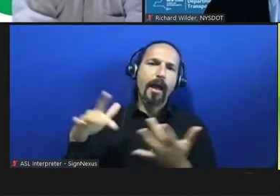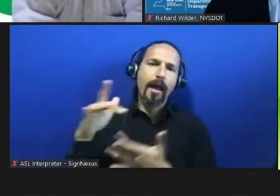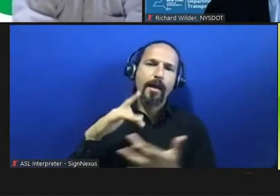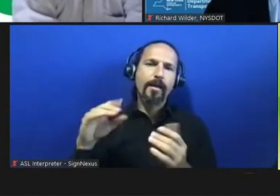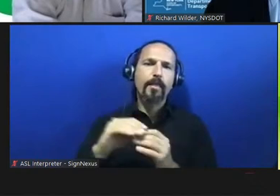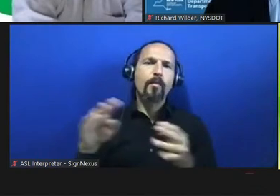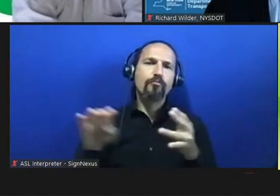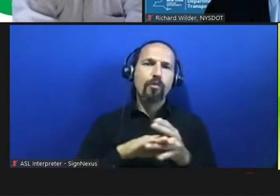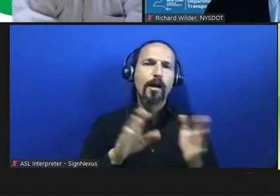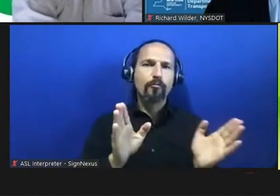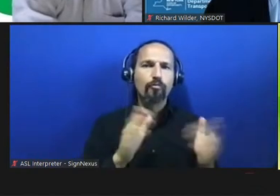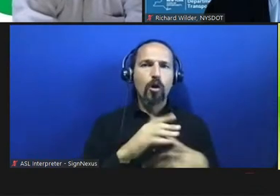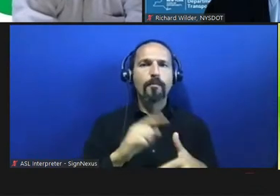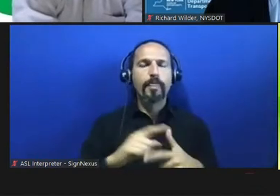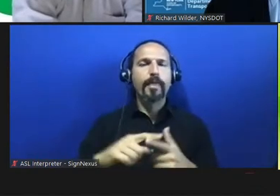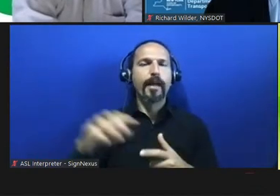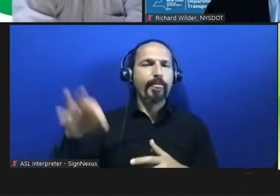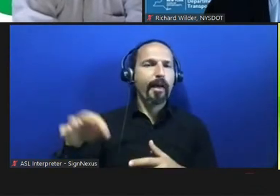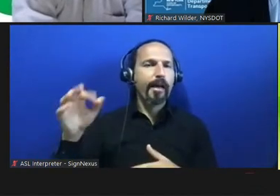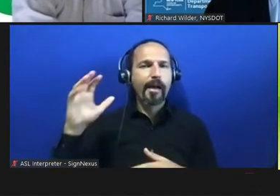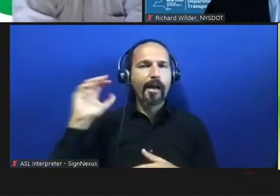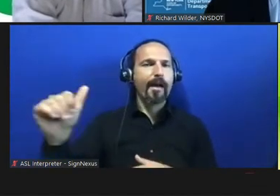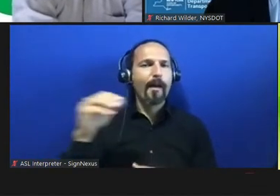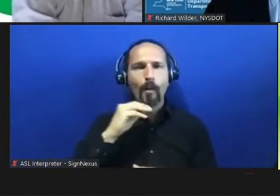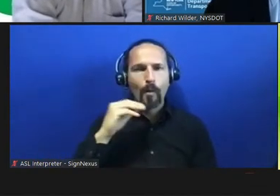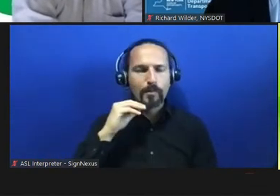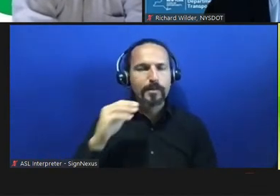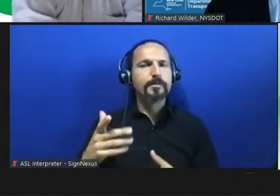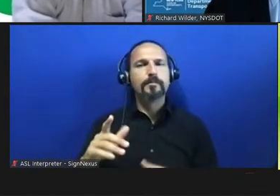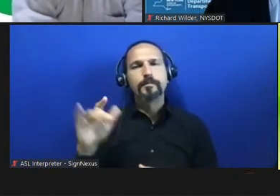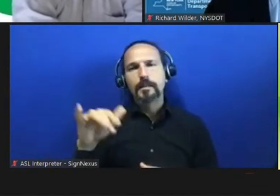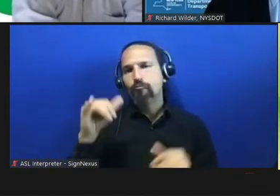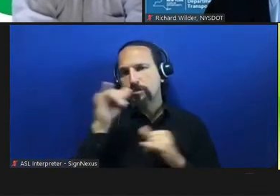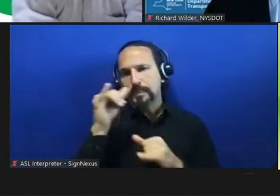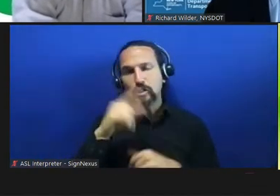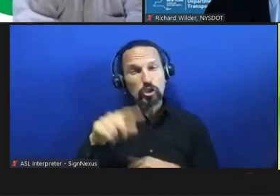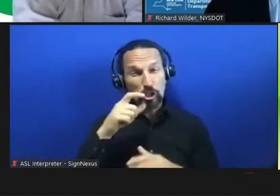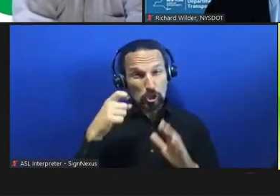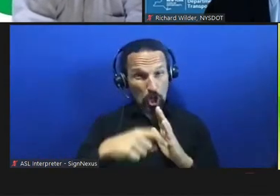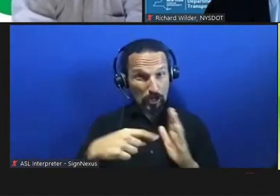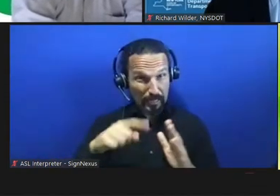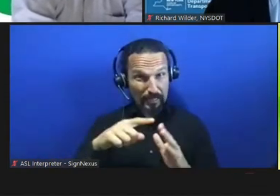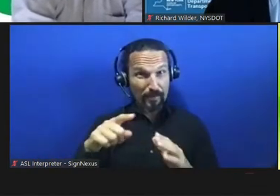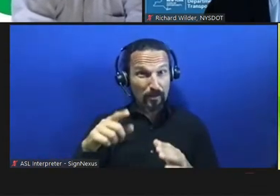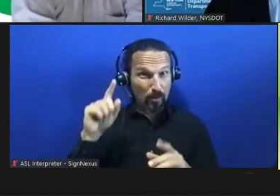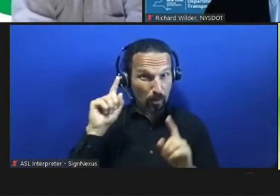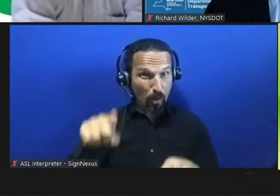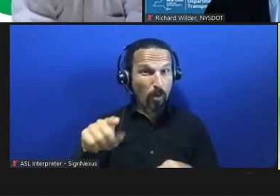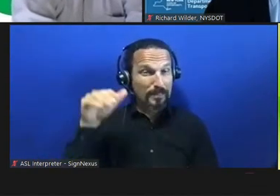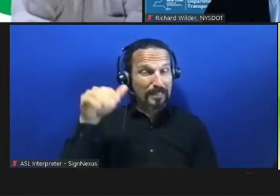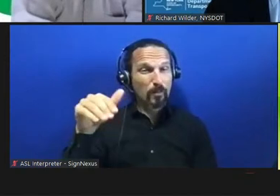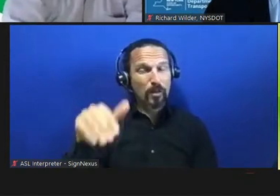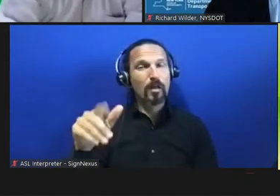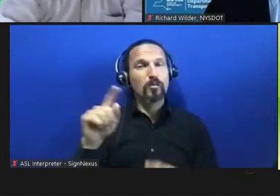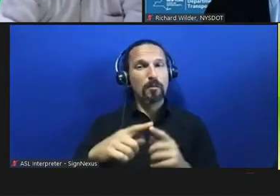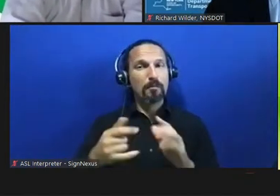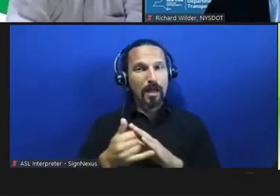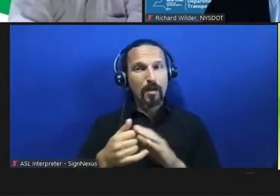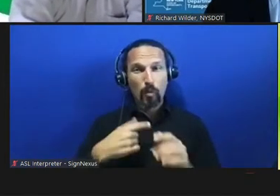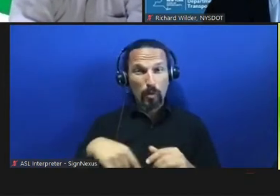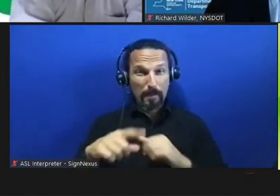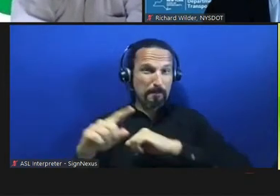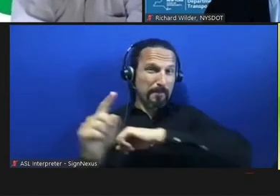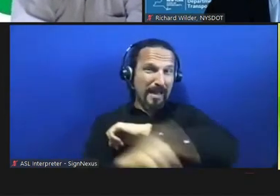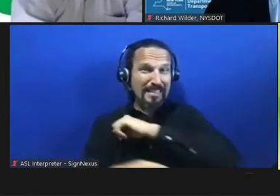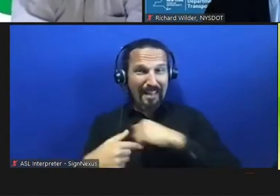room um and then you clock out and go home I think it's utterly ridiculous you guys shouldn't be charging us to come downtown we get punished for having a car